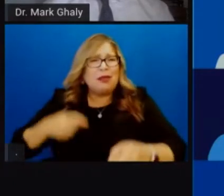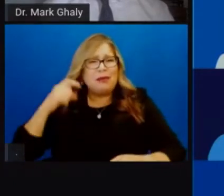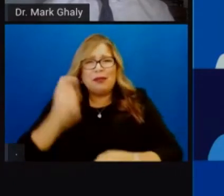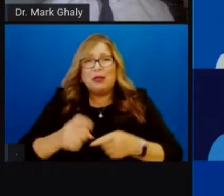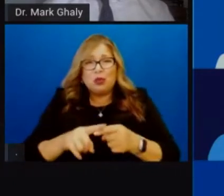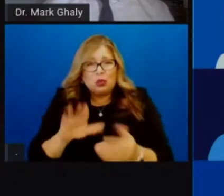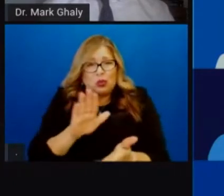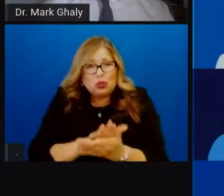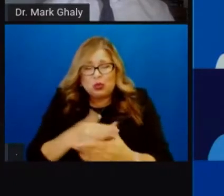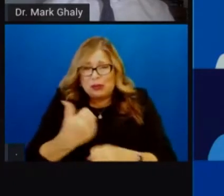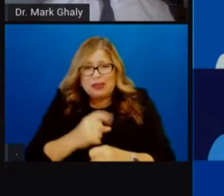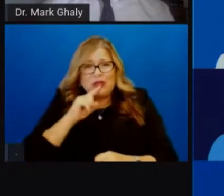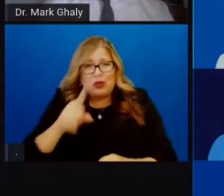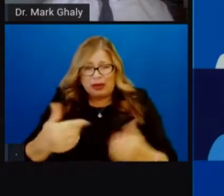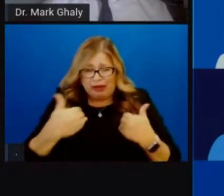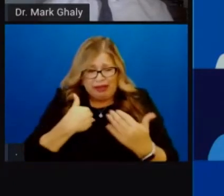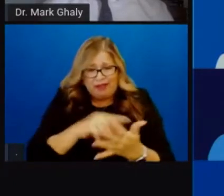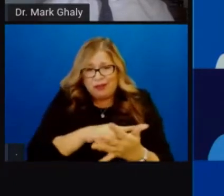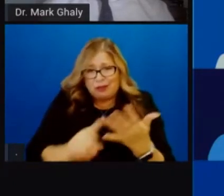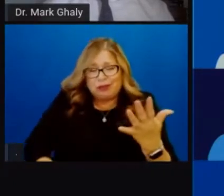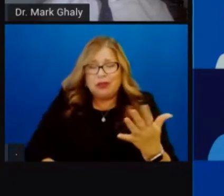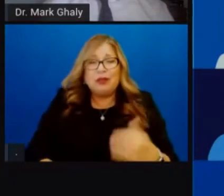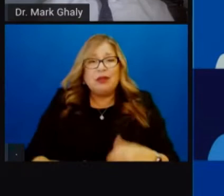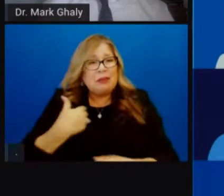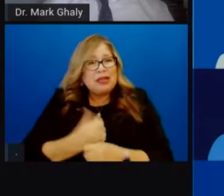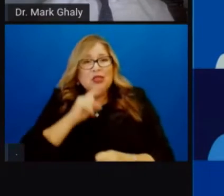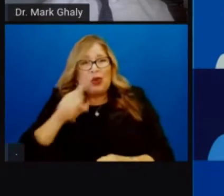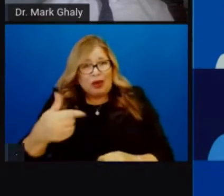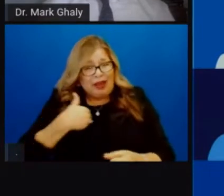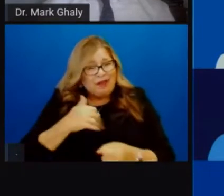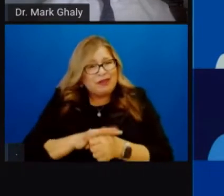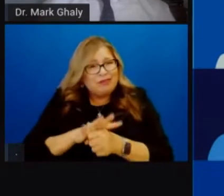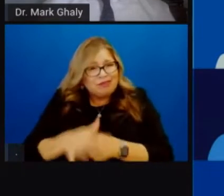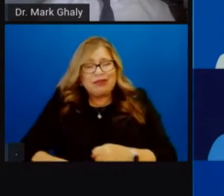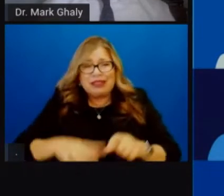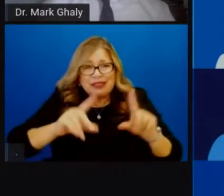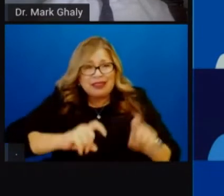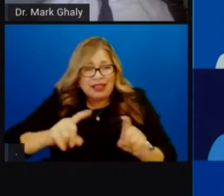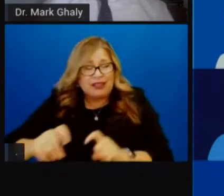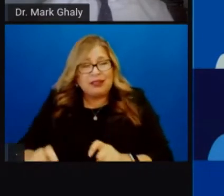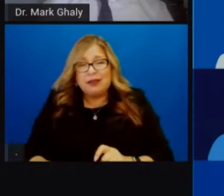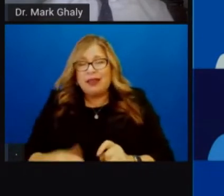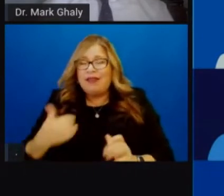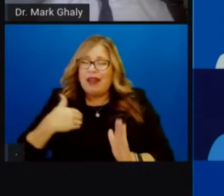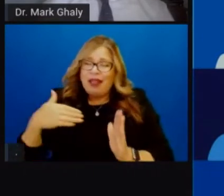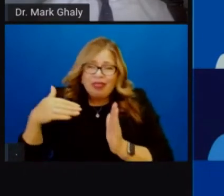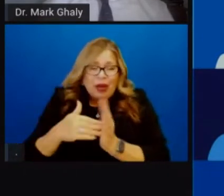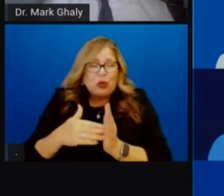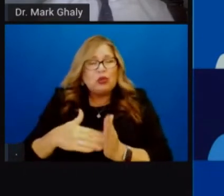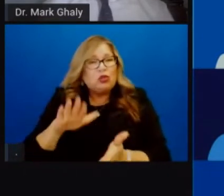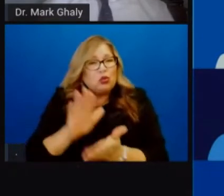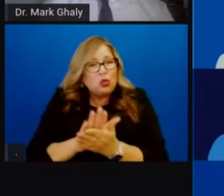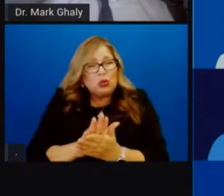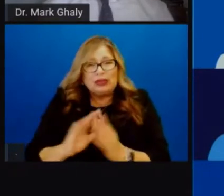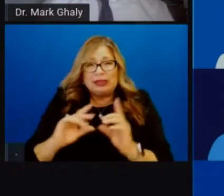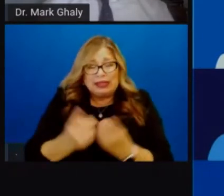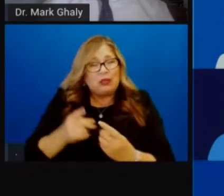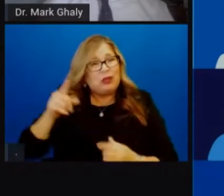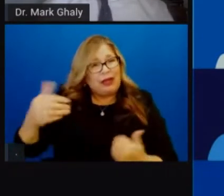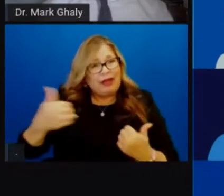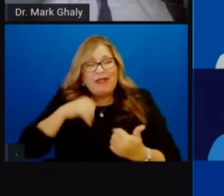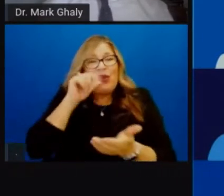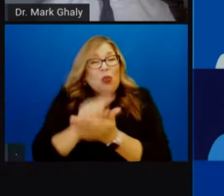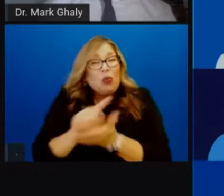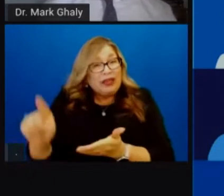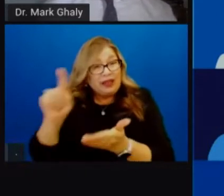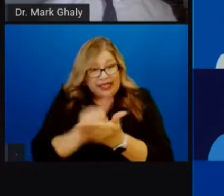into building up testing capacity last year. Many schools, thousands of schools and districts have weekly testing programs